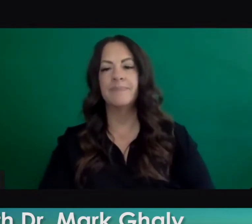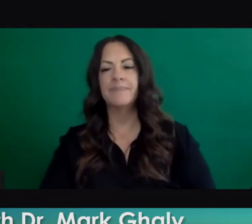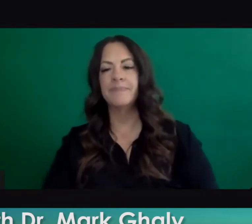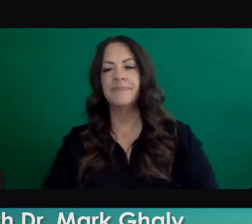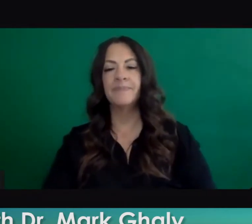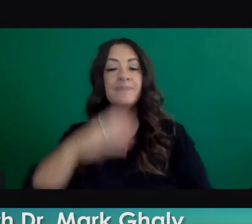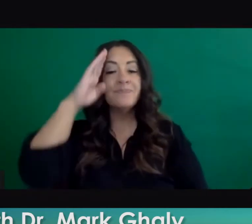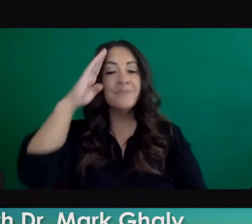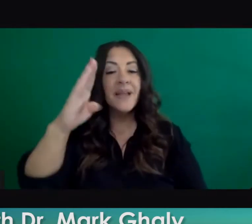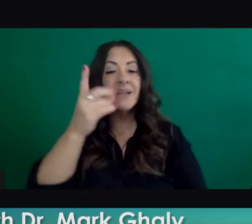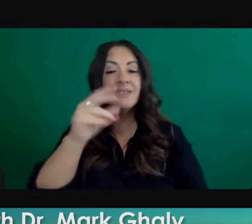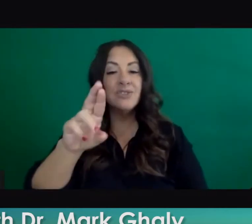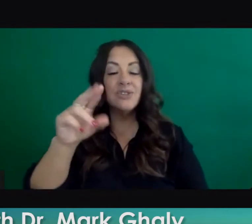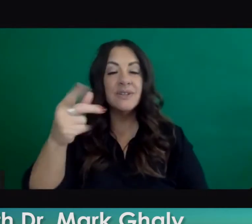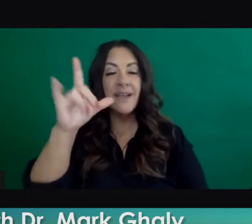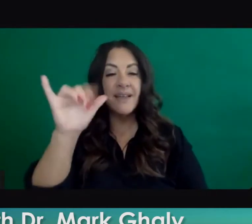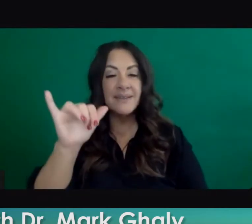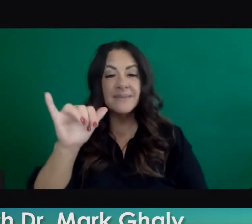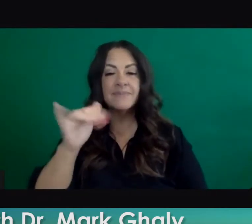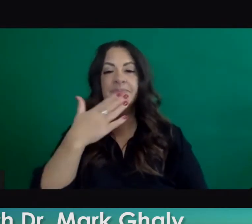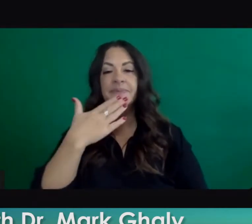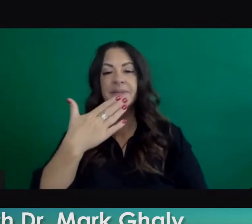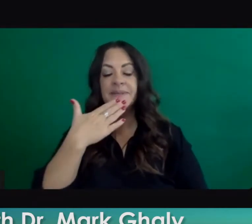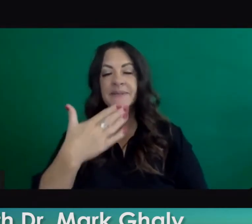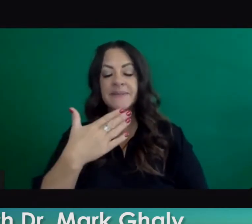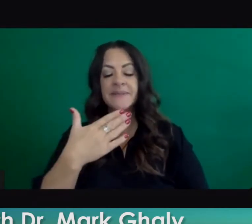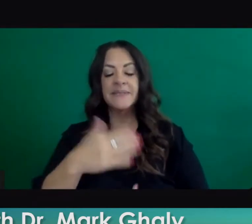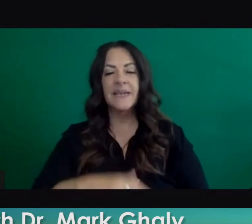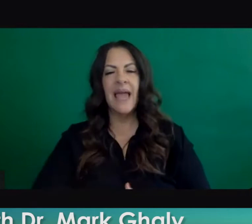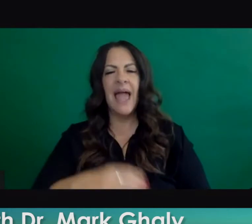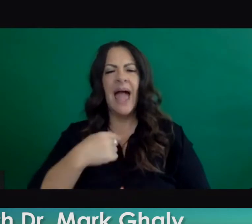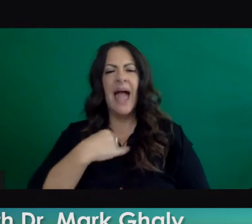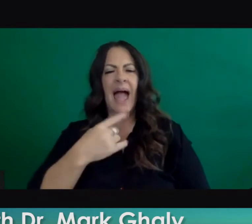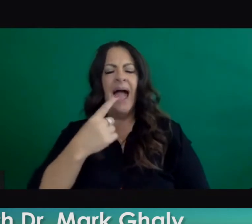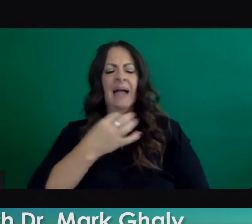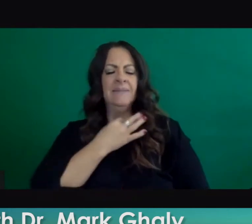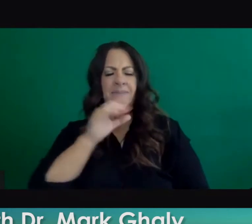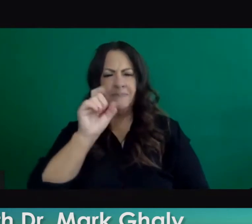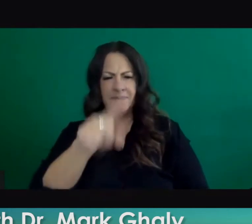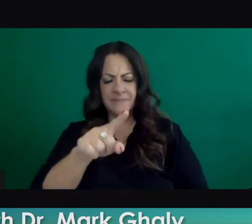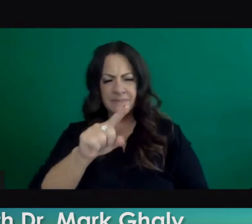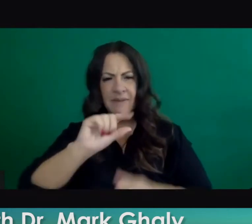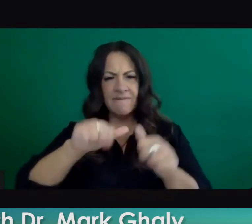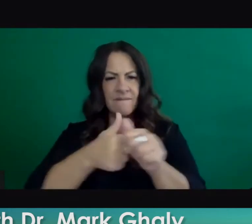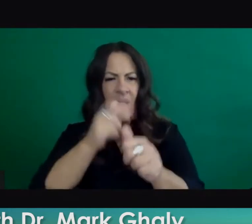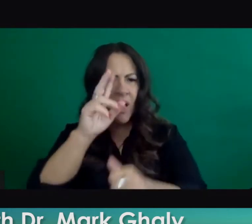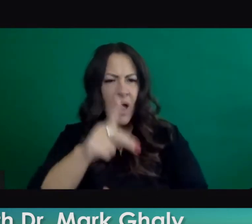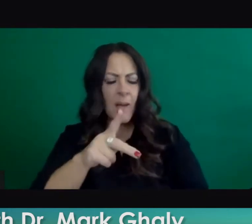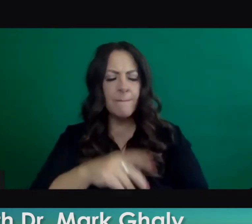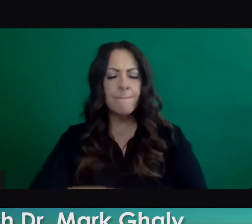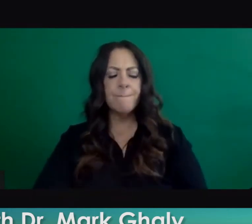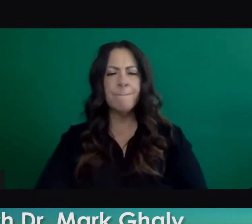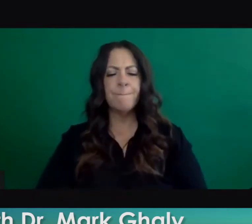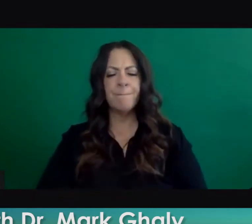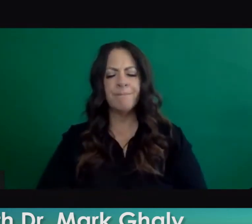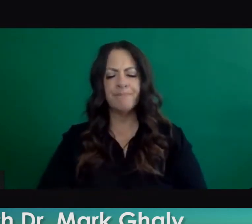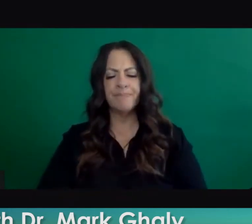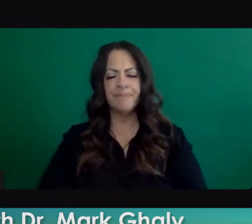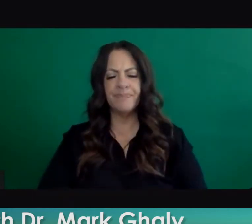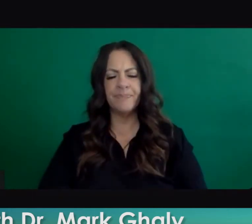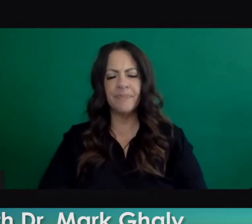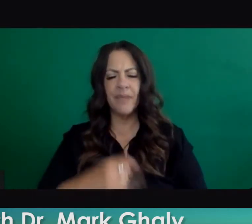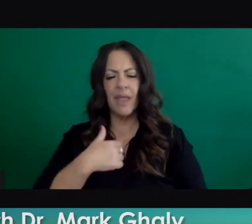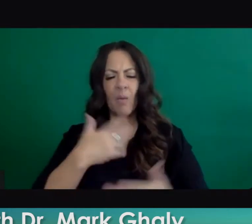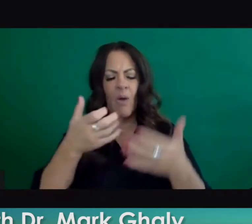Hi, Dr. Ghaly. Thank you for taking the call, for doing this call. I had a question, a follow-up related to something I asked you a couple of weeks ago. And I wanted to